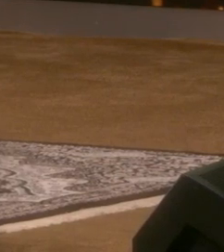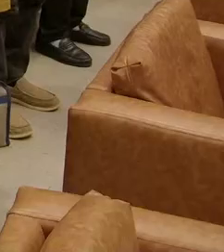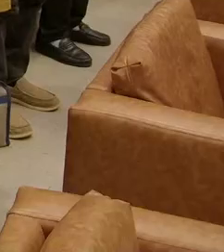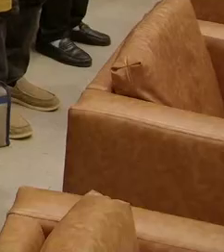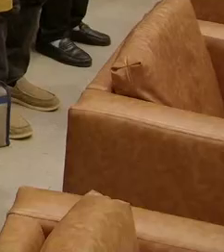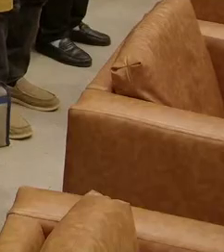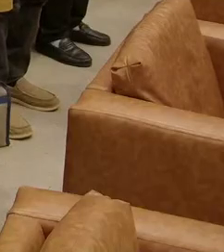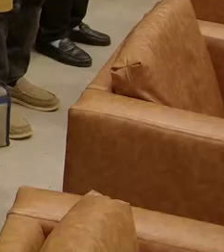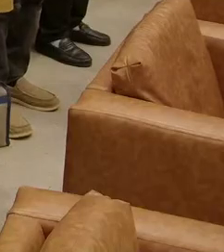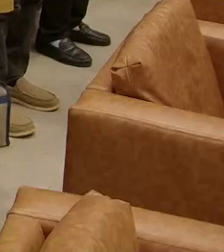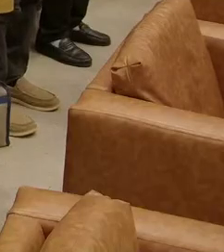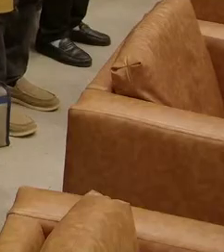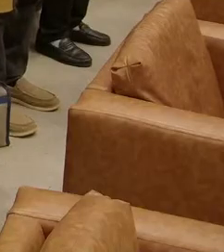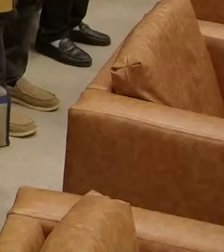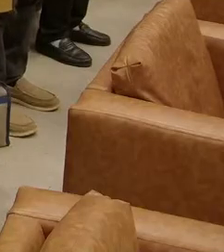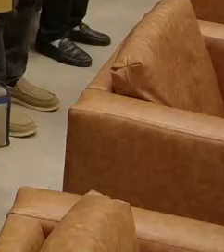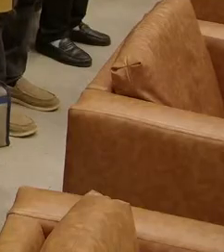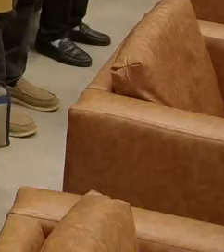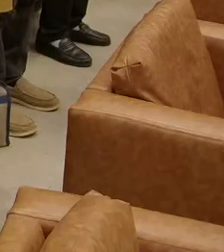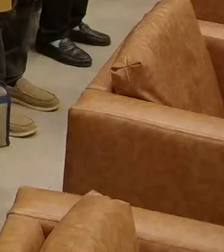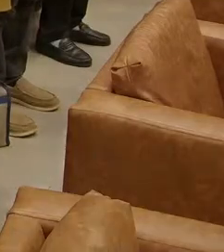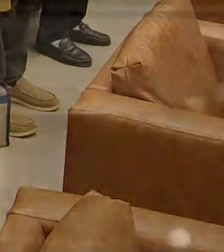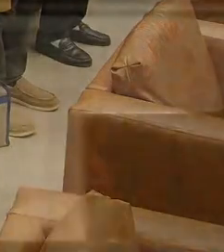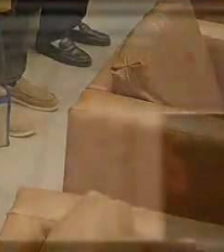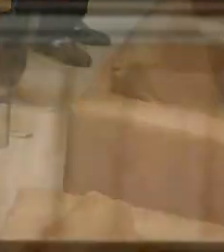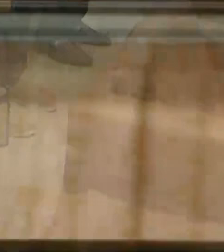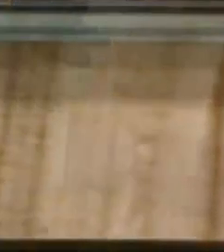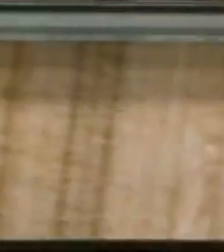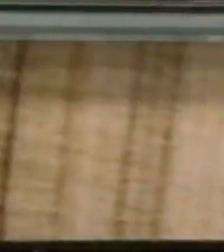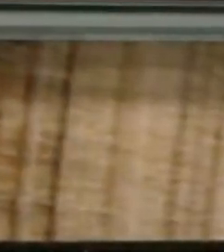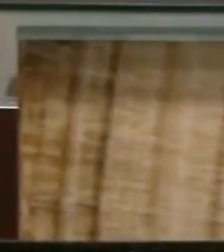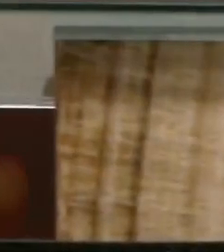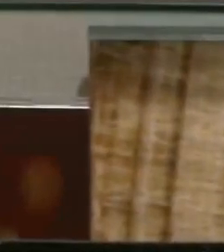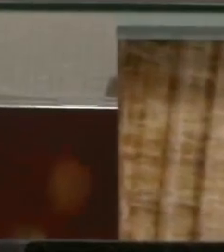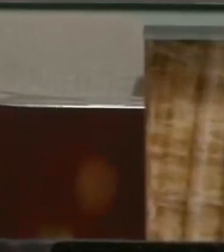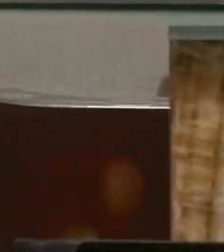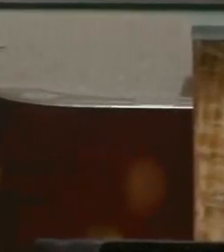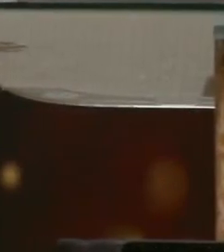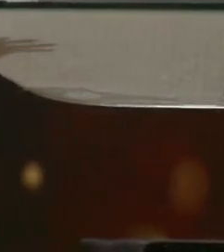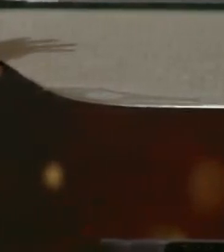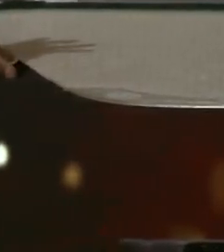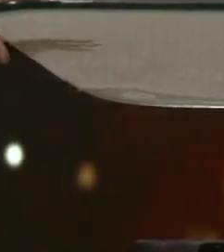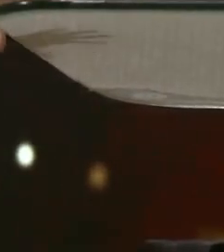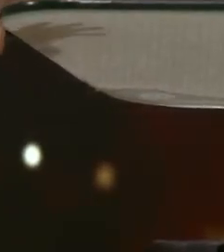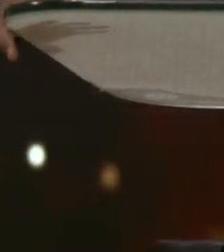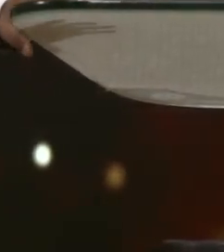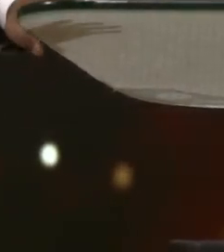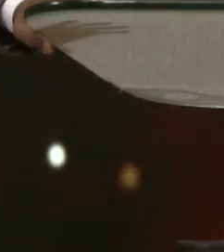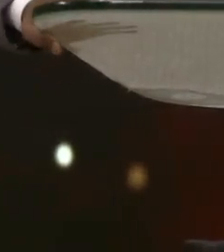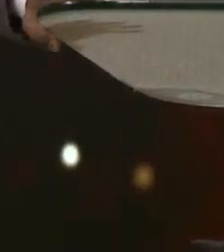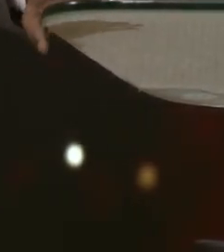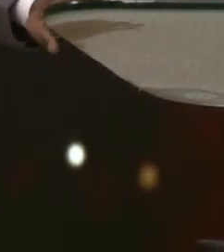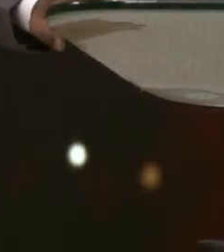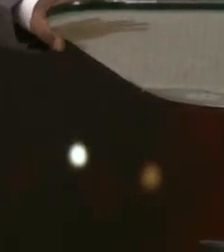Jesus' name. That at this hour, at this time, after all these many years,